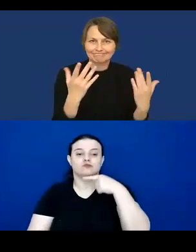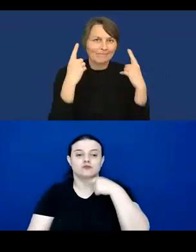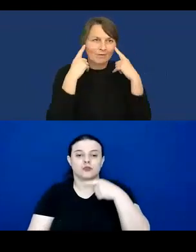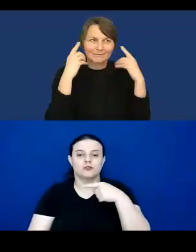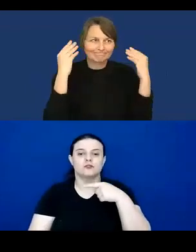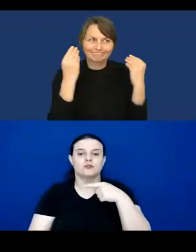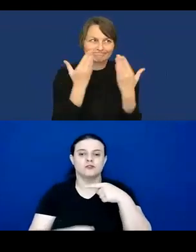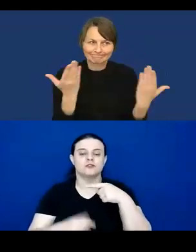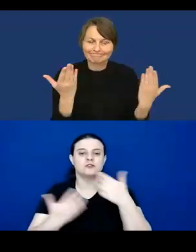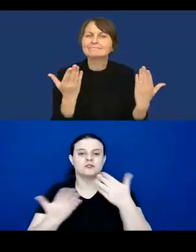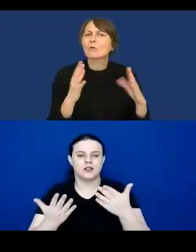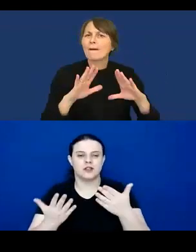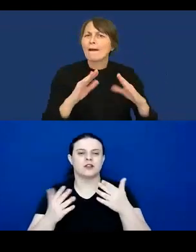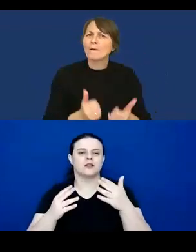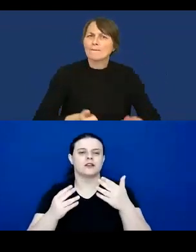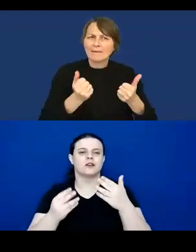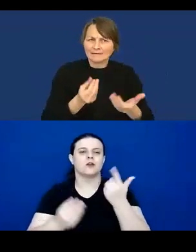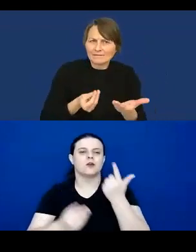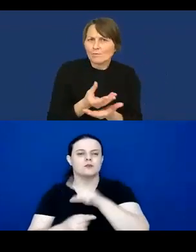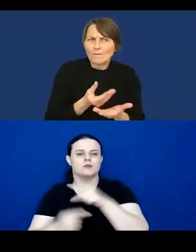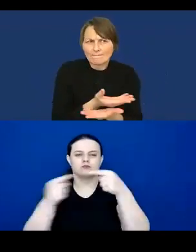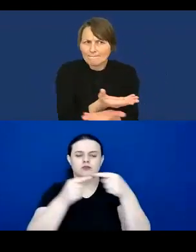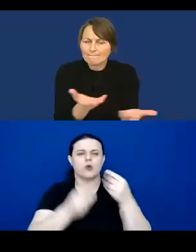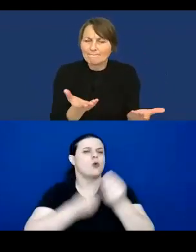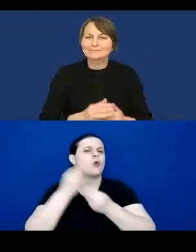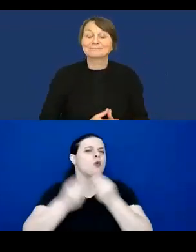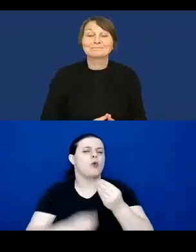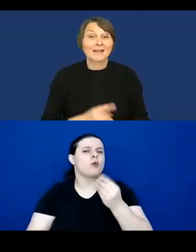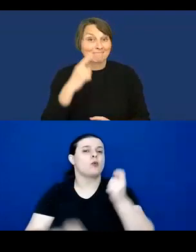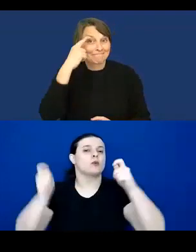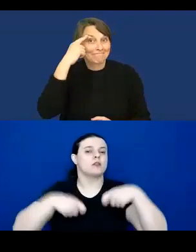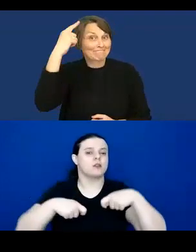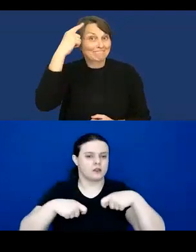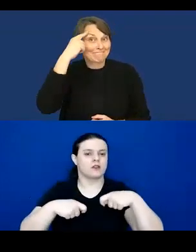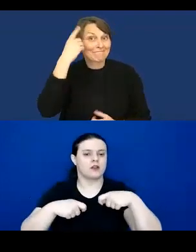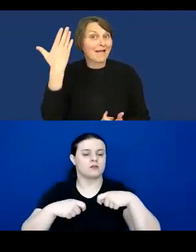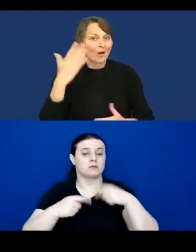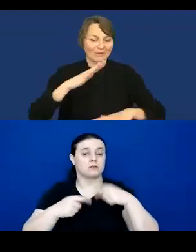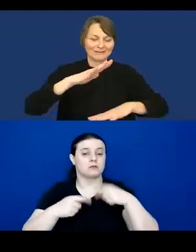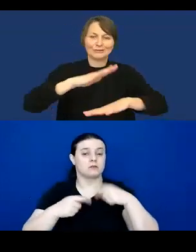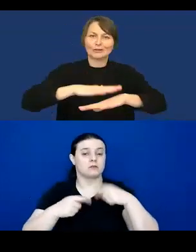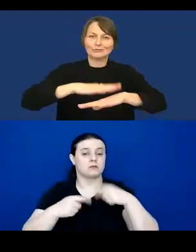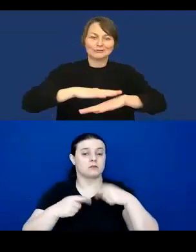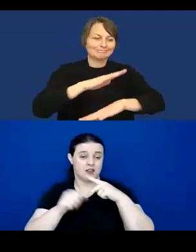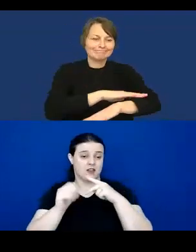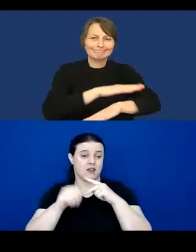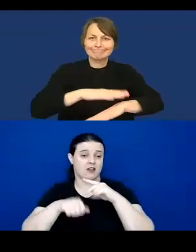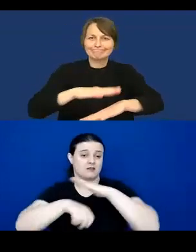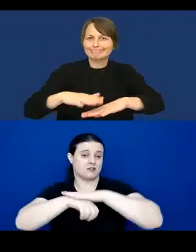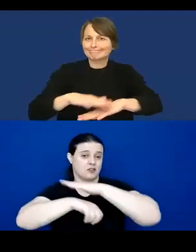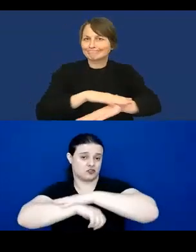target population. So what comes to mind directly is to use touch. Now, touch can